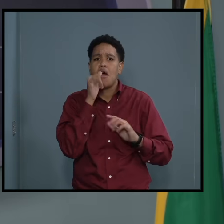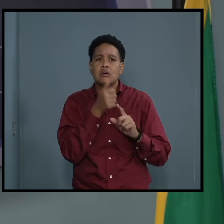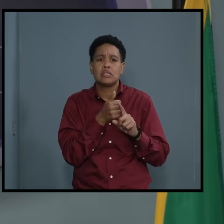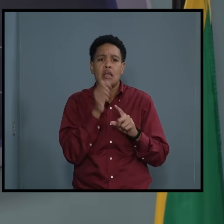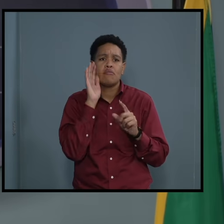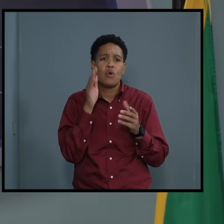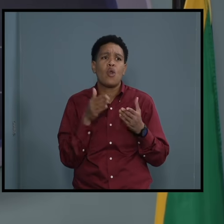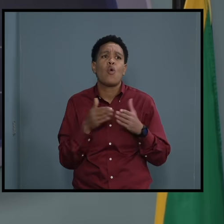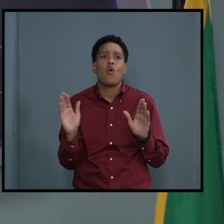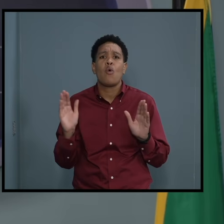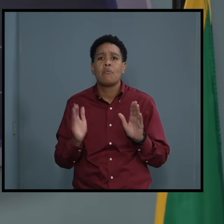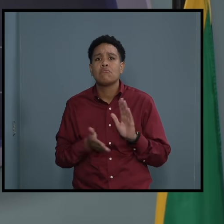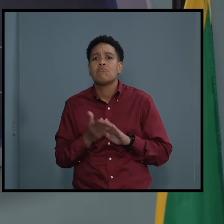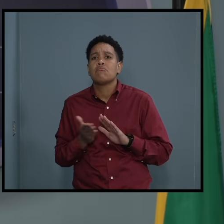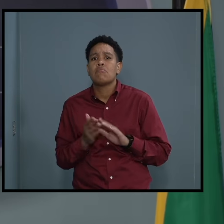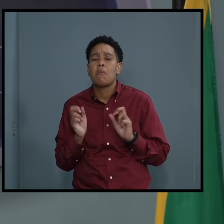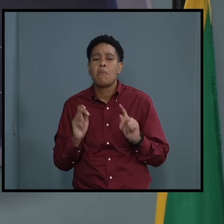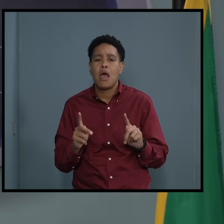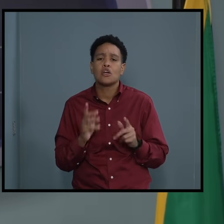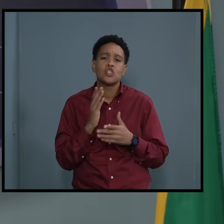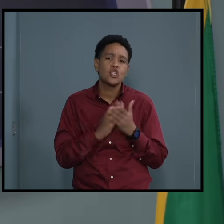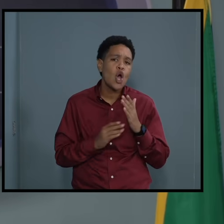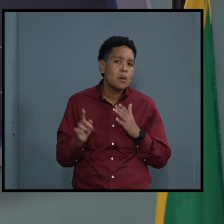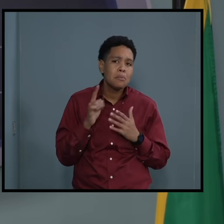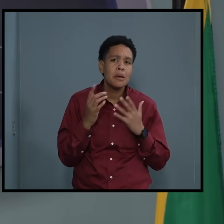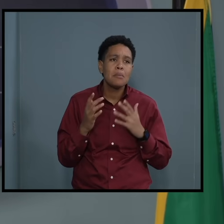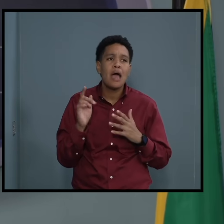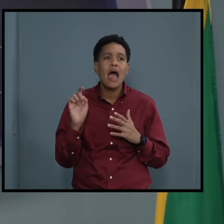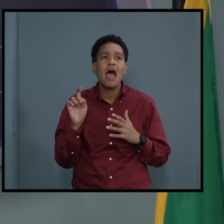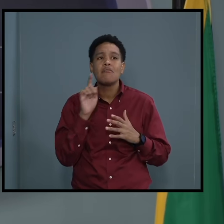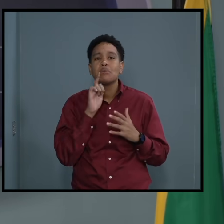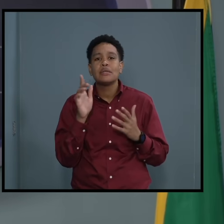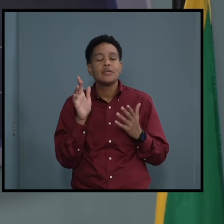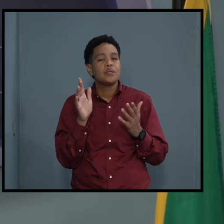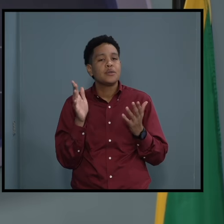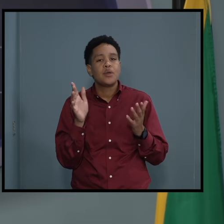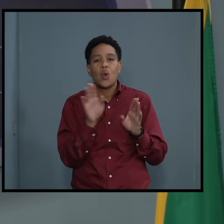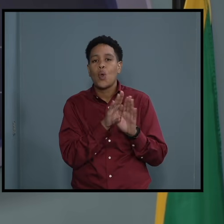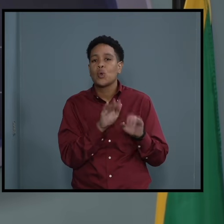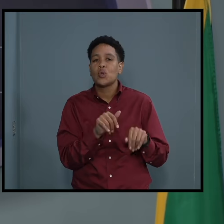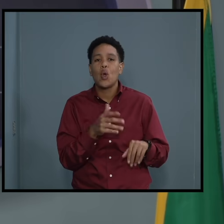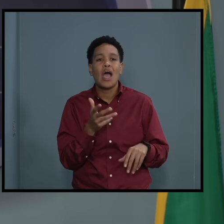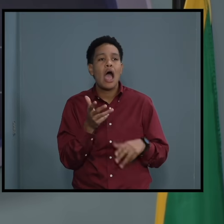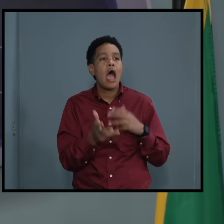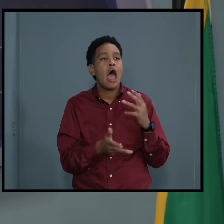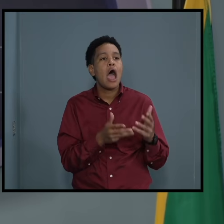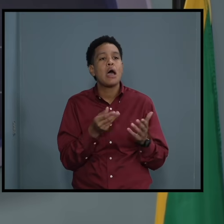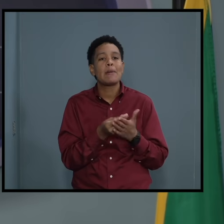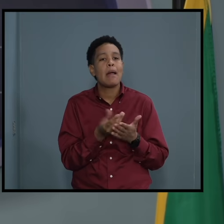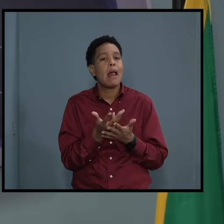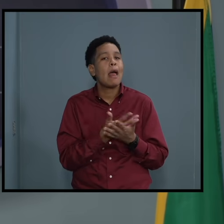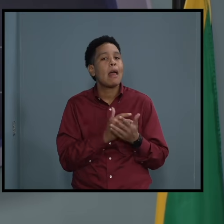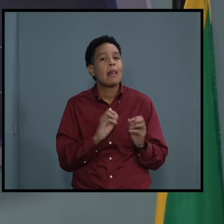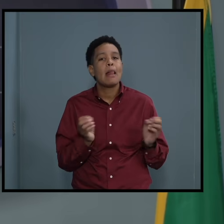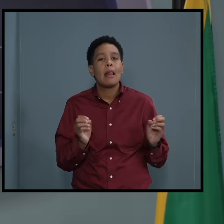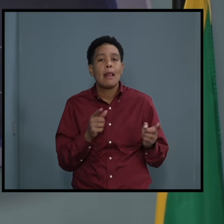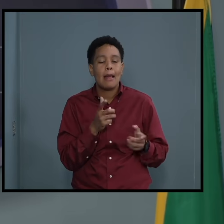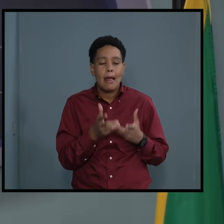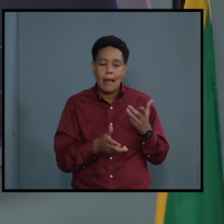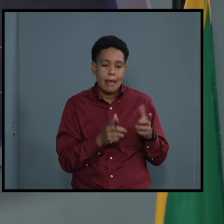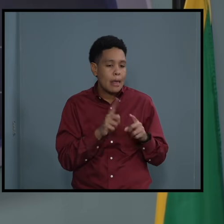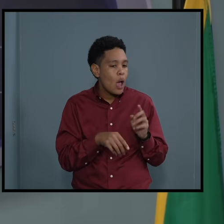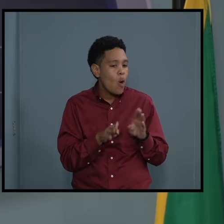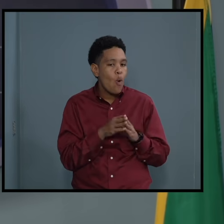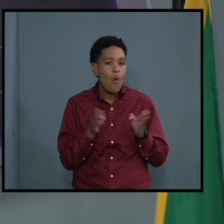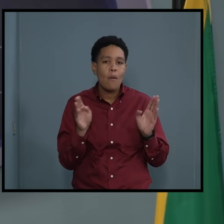to reopen. Some of them may have been decimated by the fall off in economic activity. They